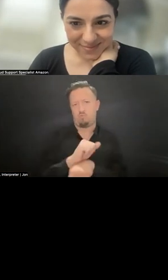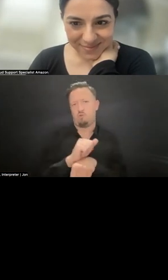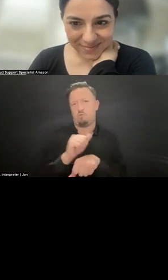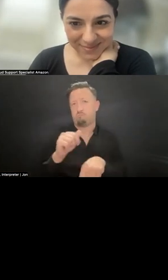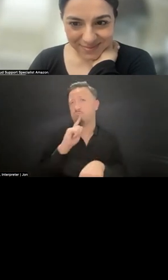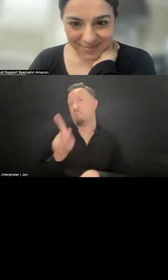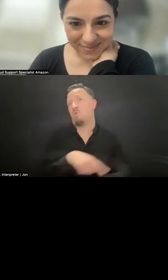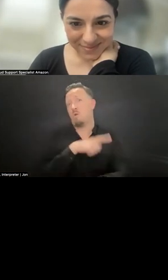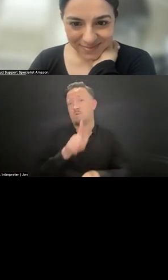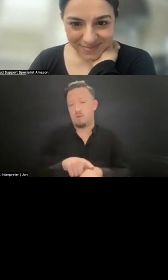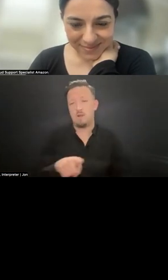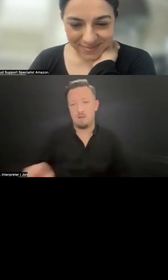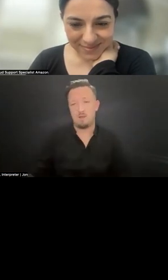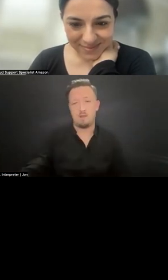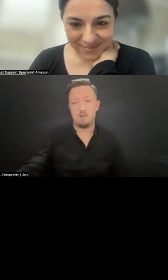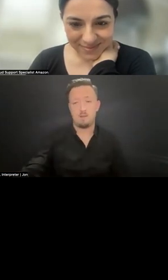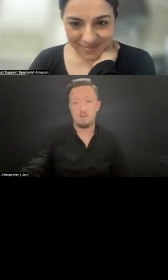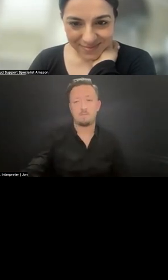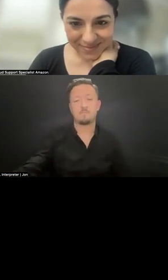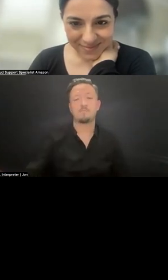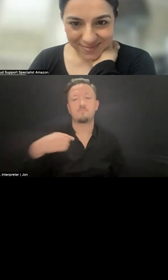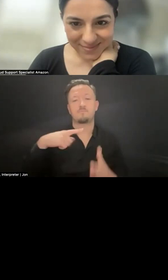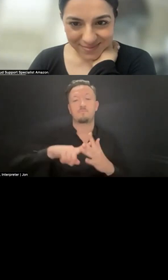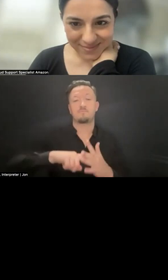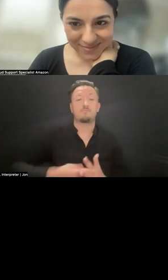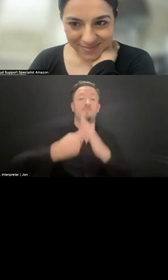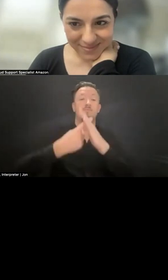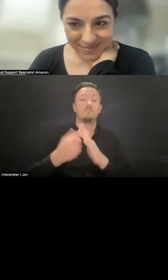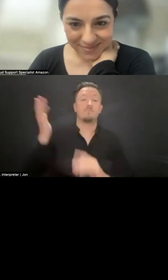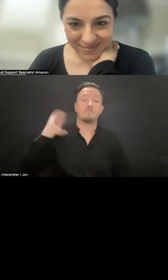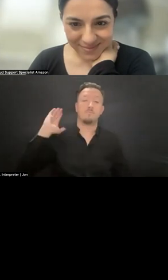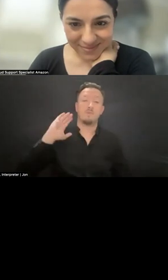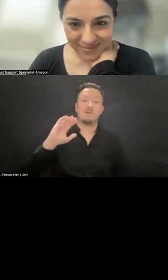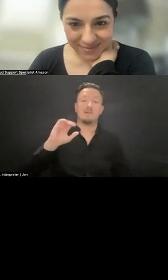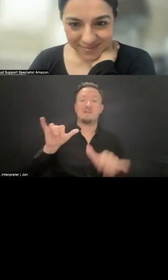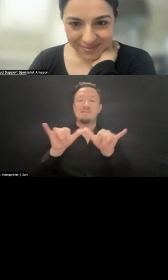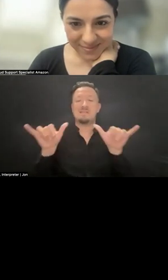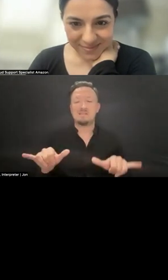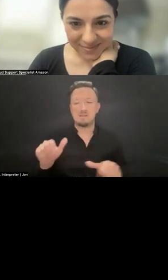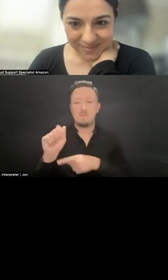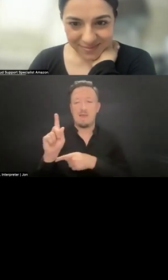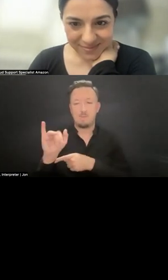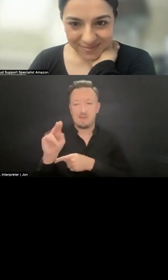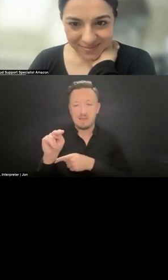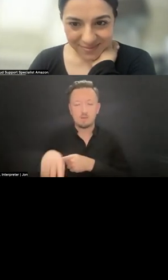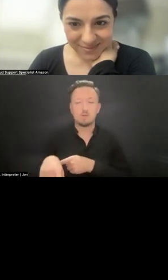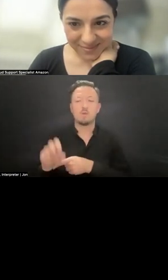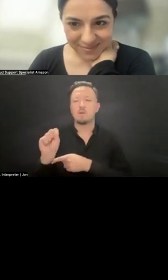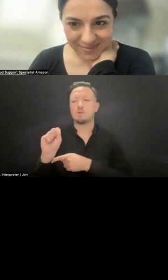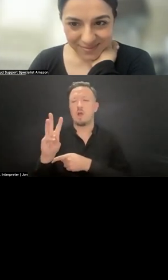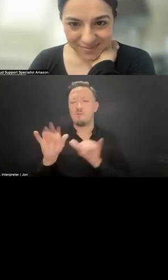of time. So I've started as, you know, systems administrator, software